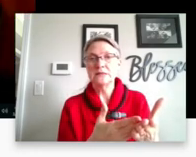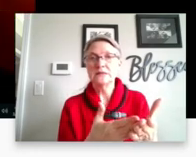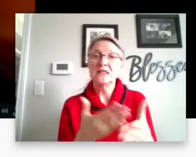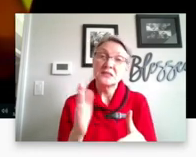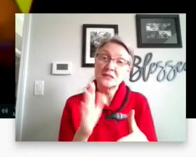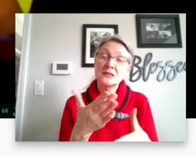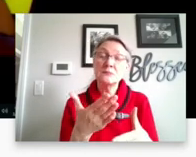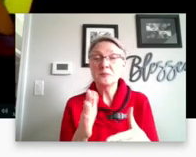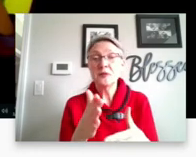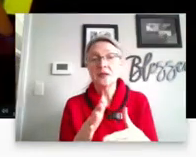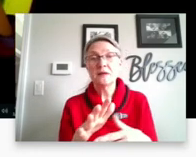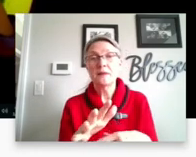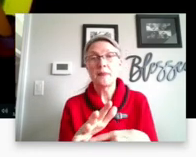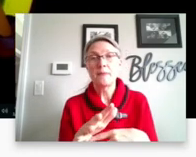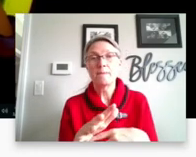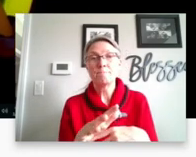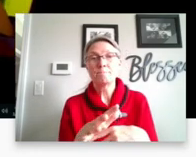seem to be